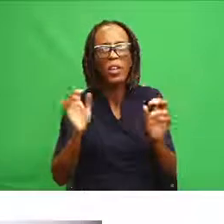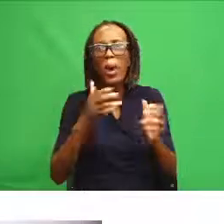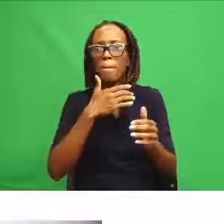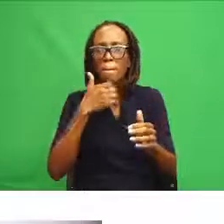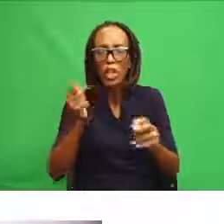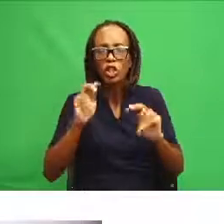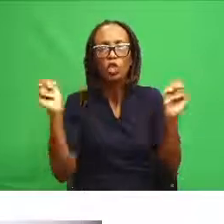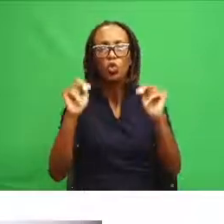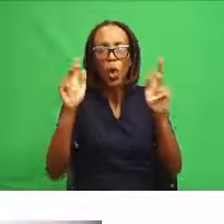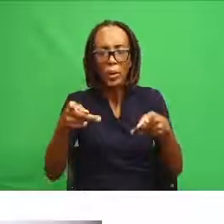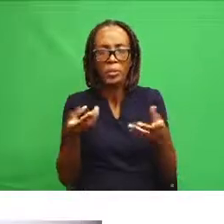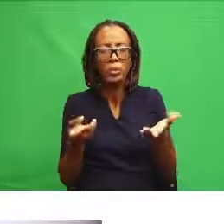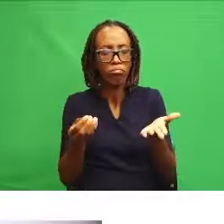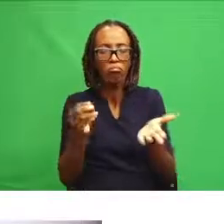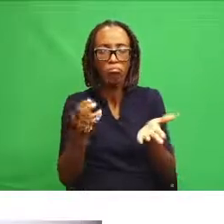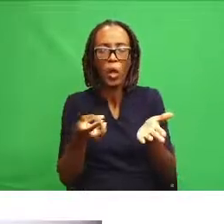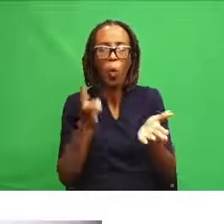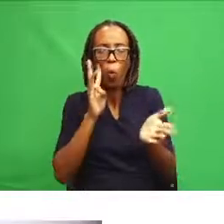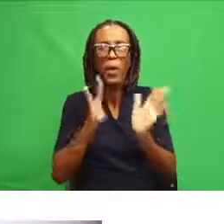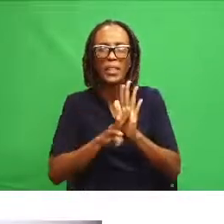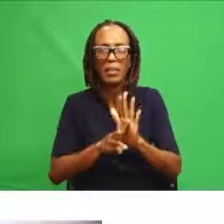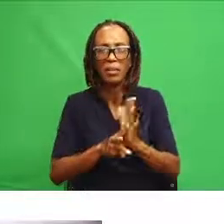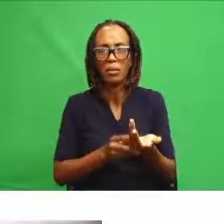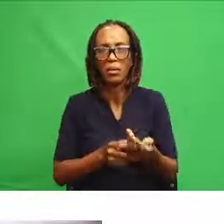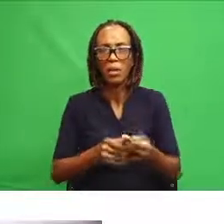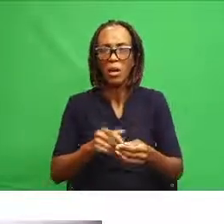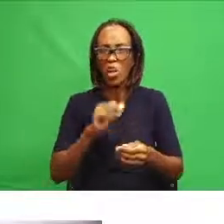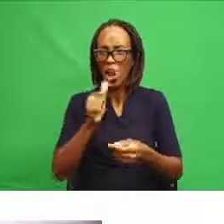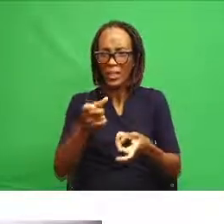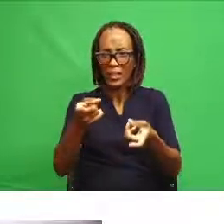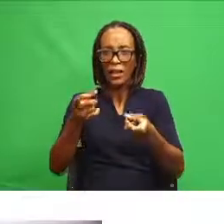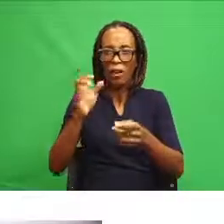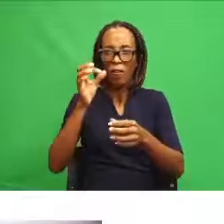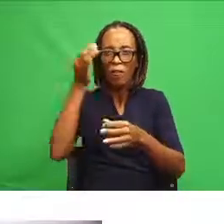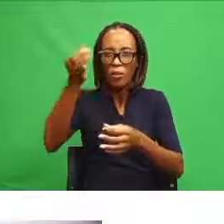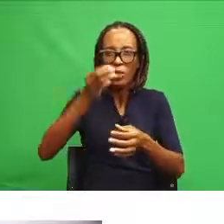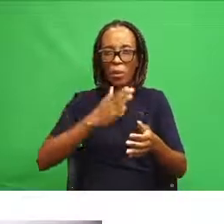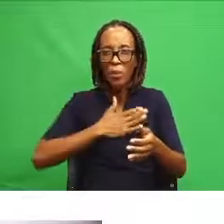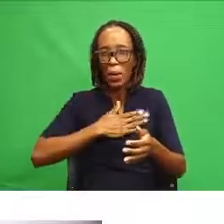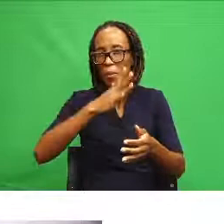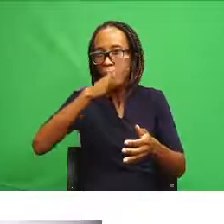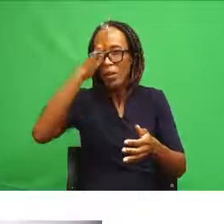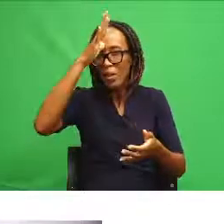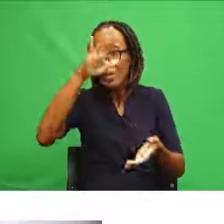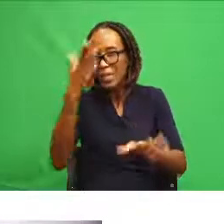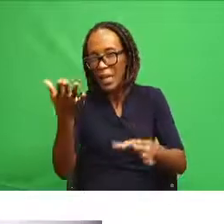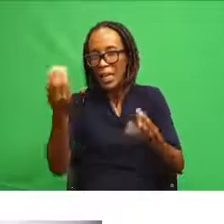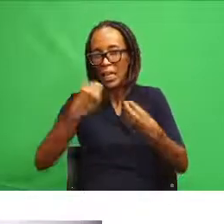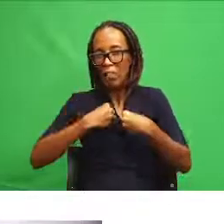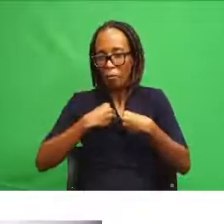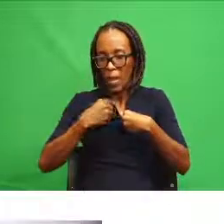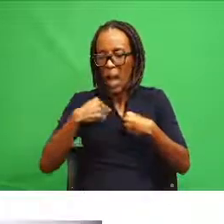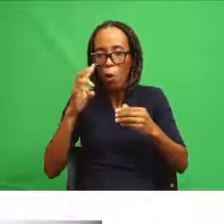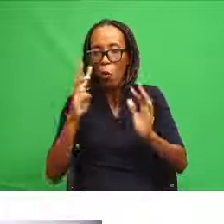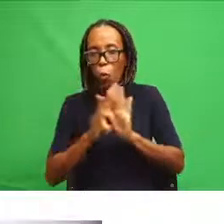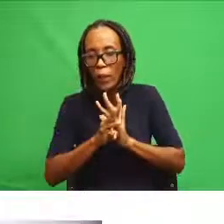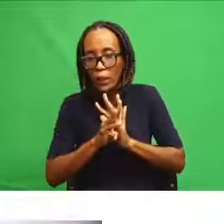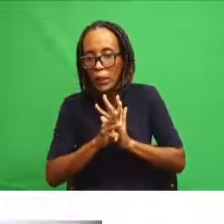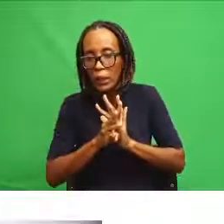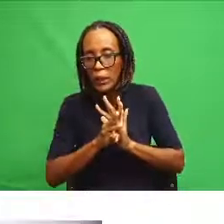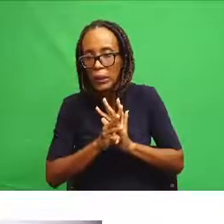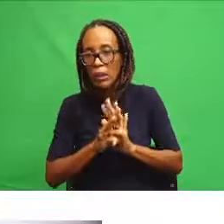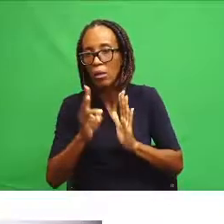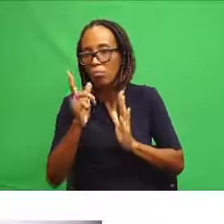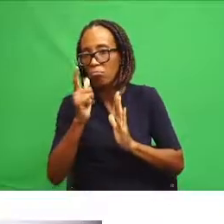with regard to the will, to be the witness. Because, the issue of, especially if you're dealing with elder